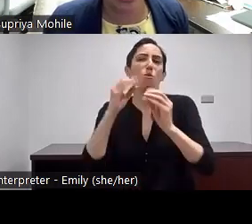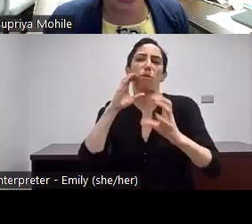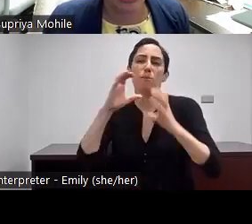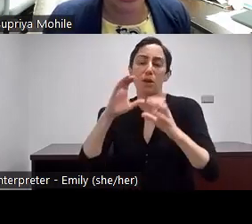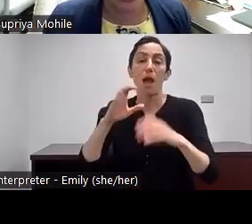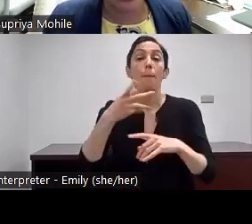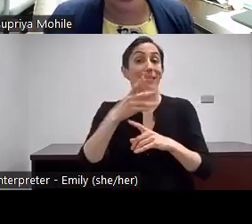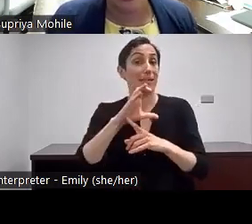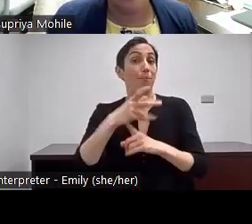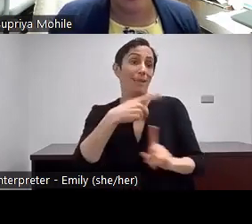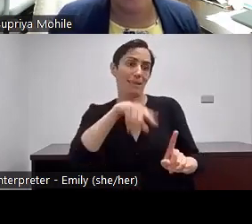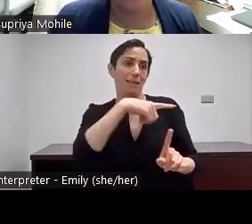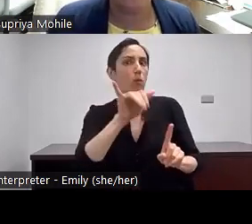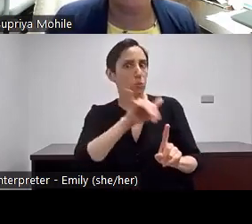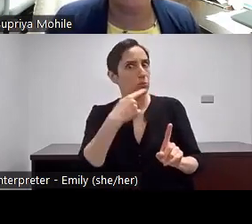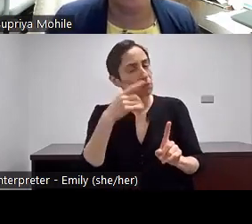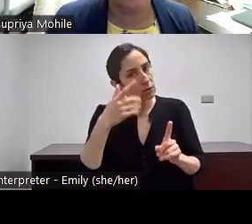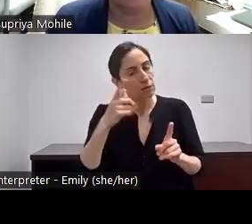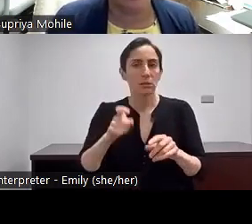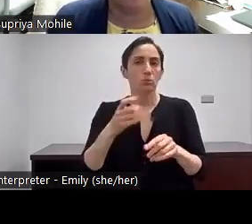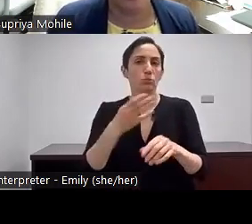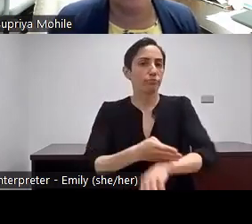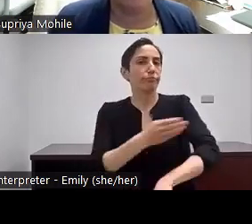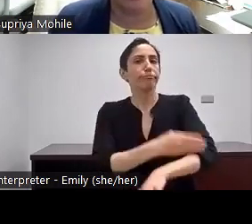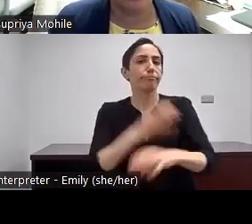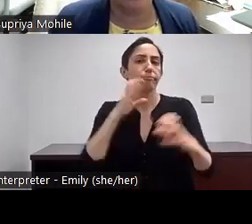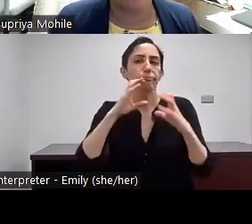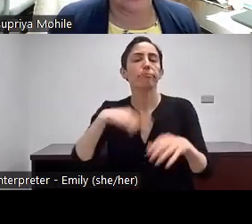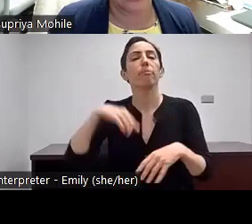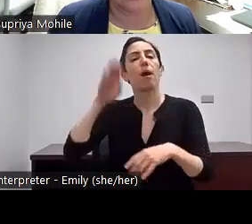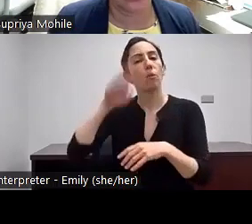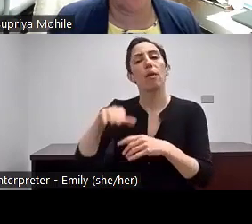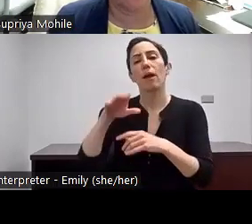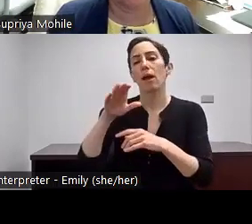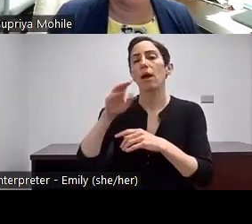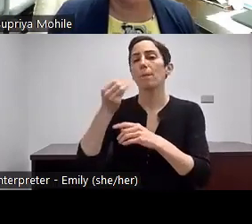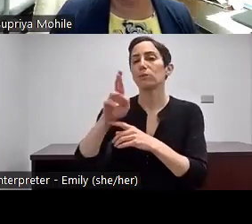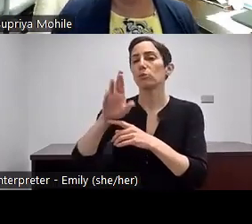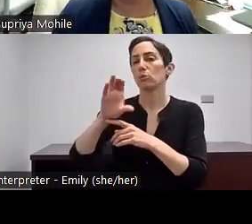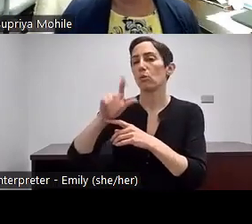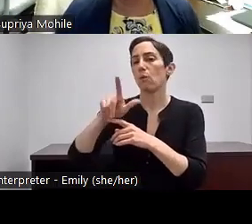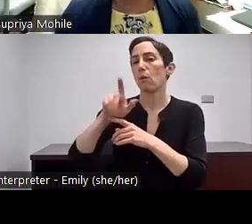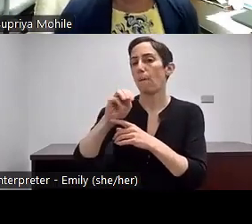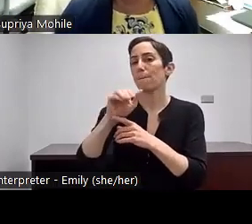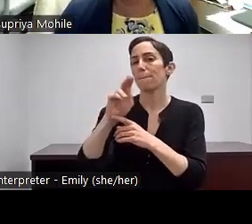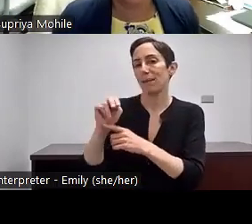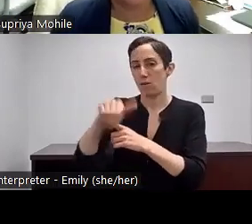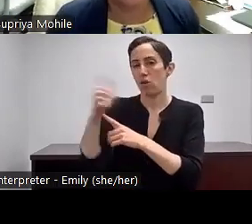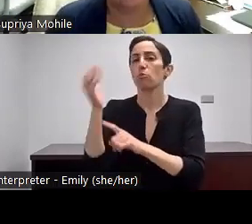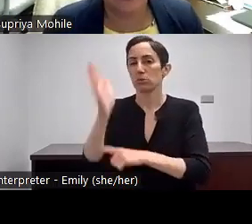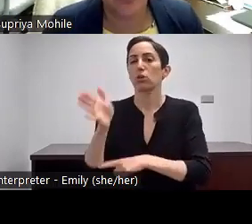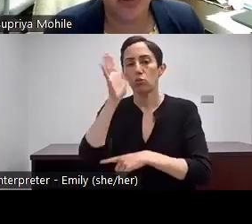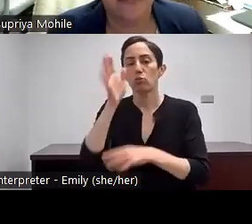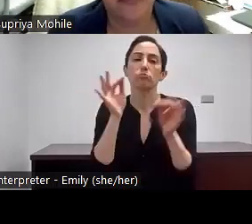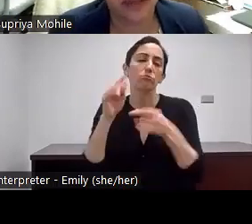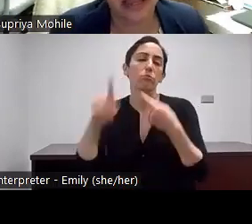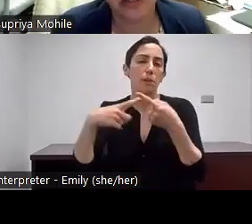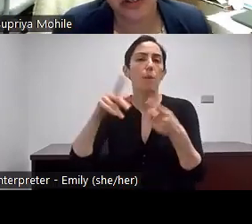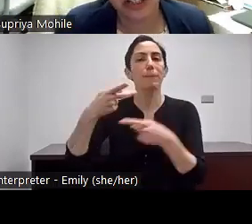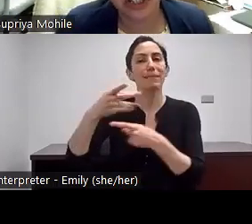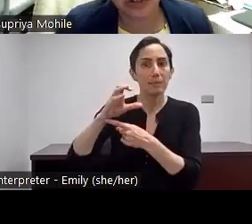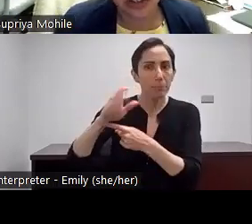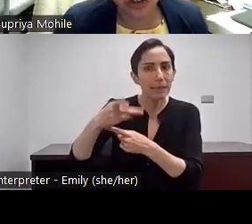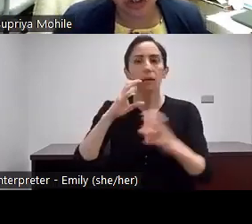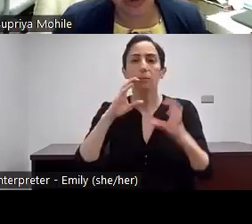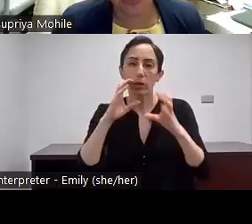know Mr. Coleman will be talking about PCPs and communication. We did a report from the Cancer